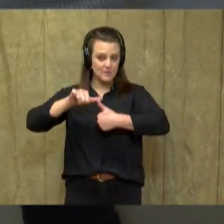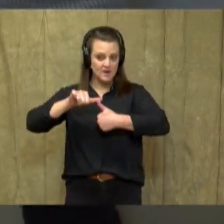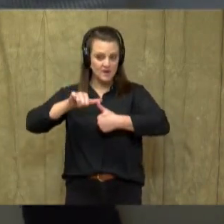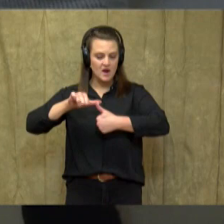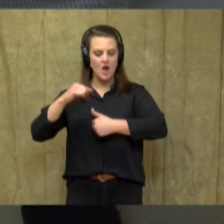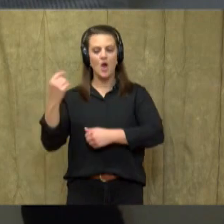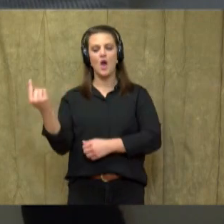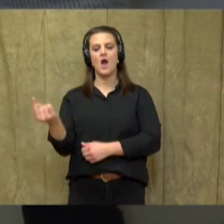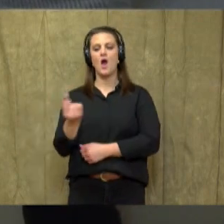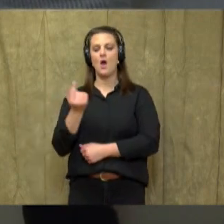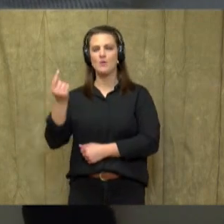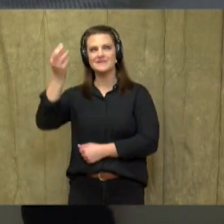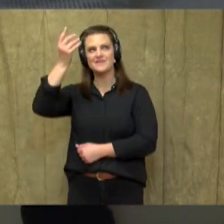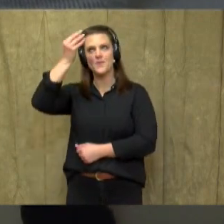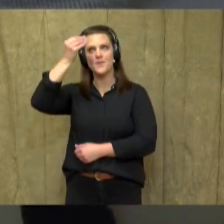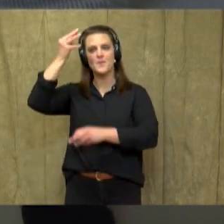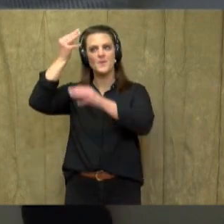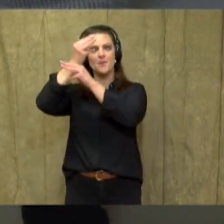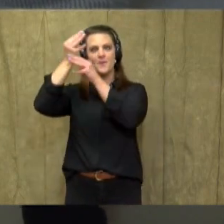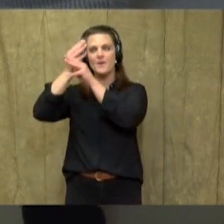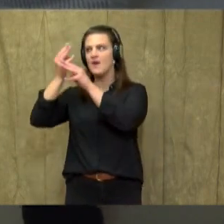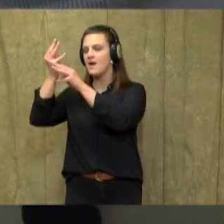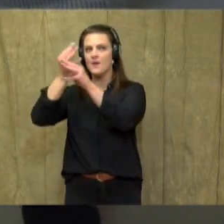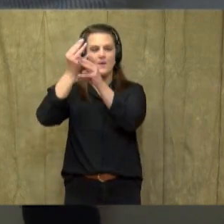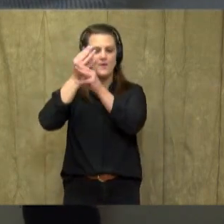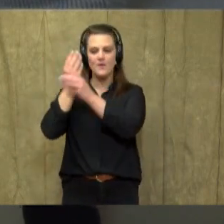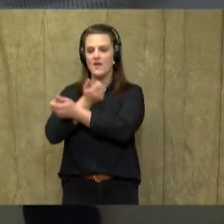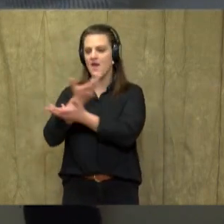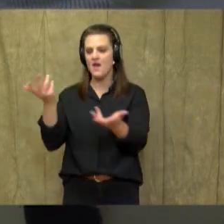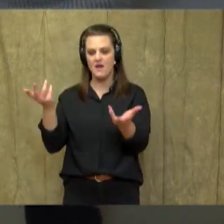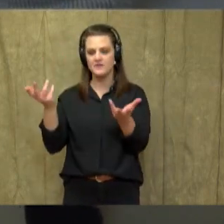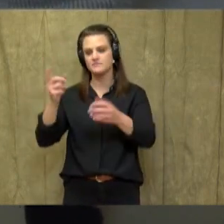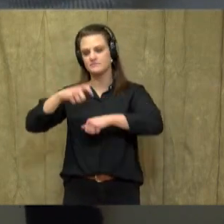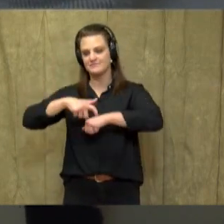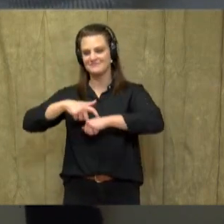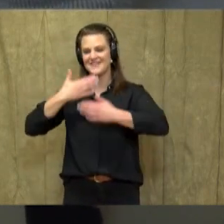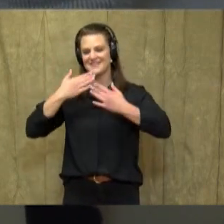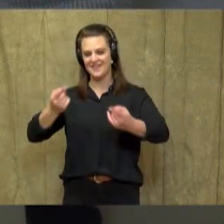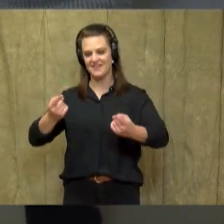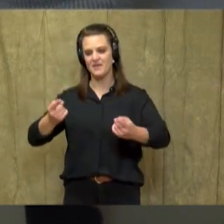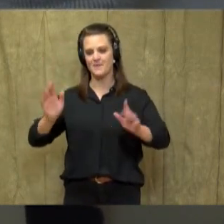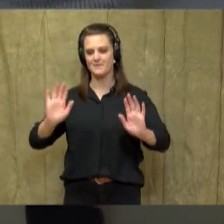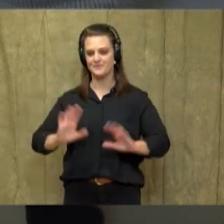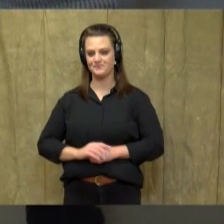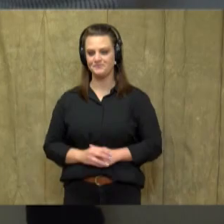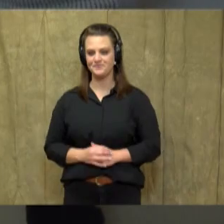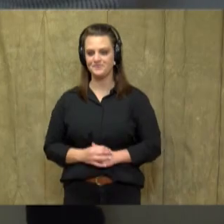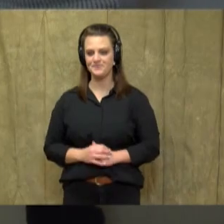always think about math everywhere around you. Okay? Thank you.